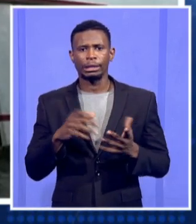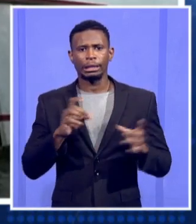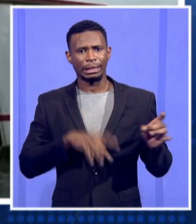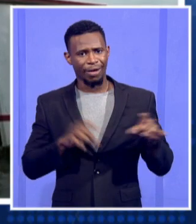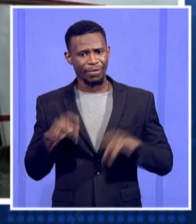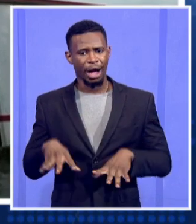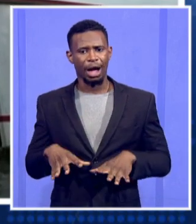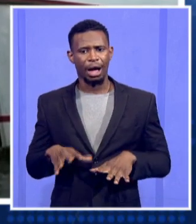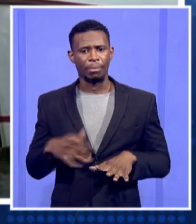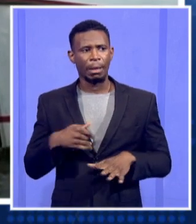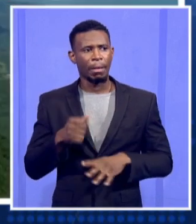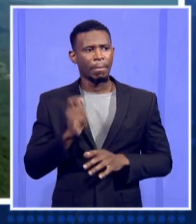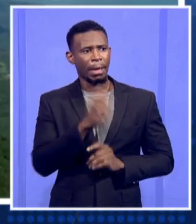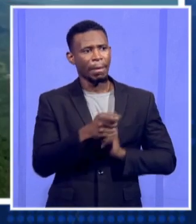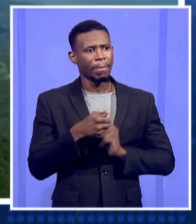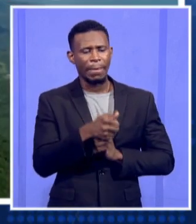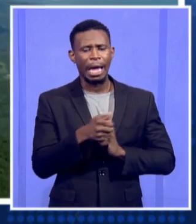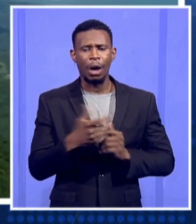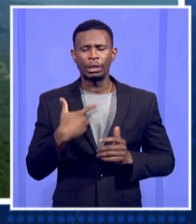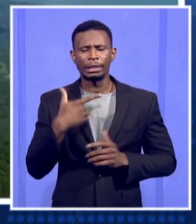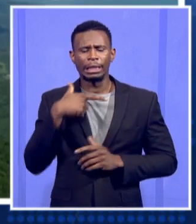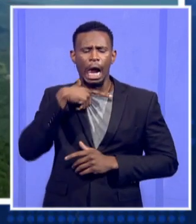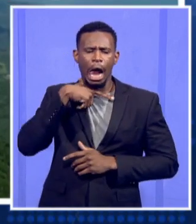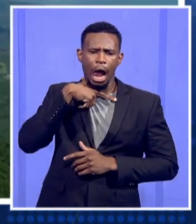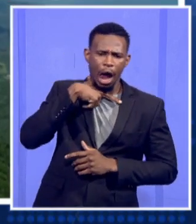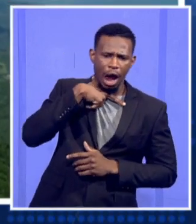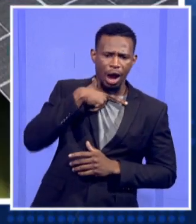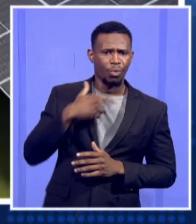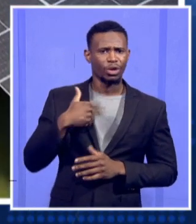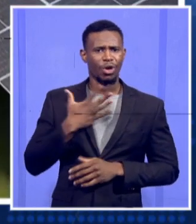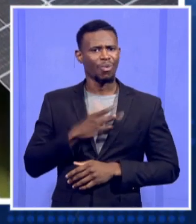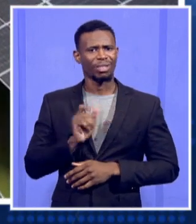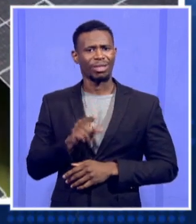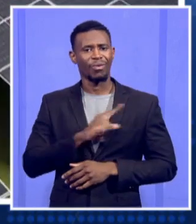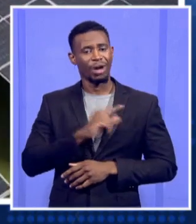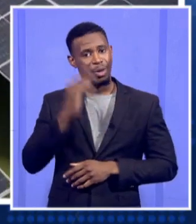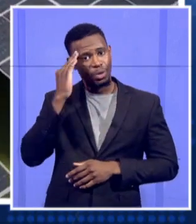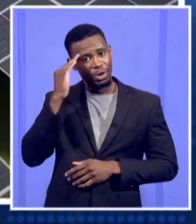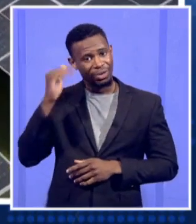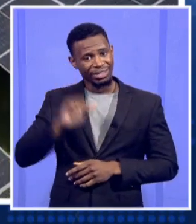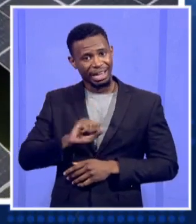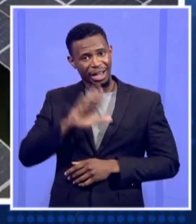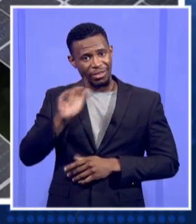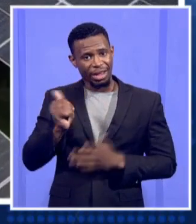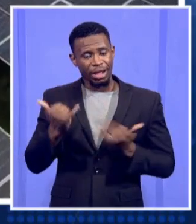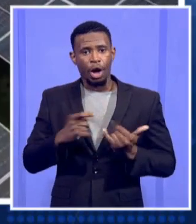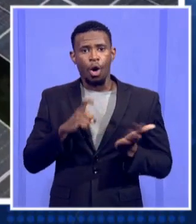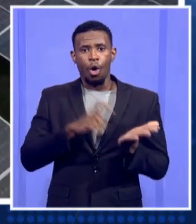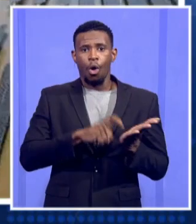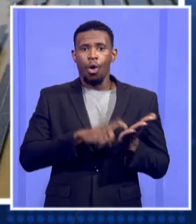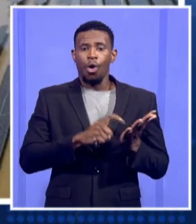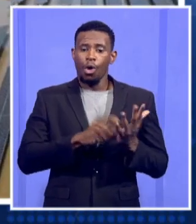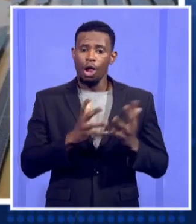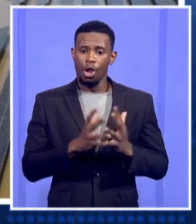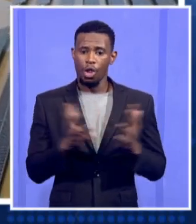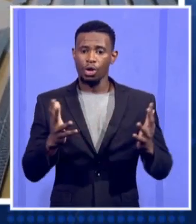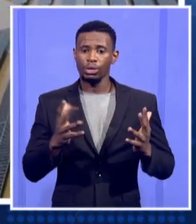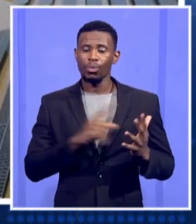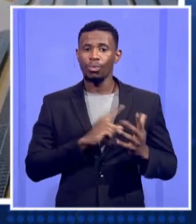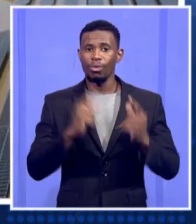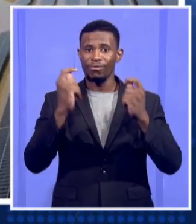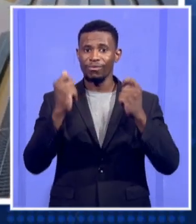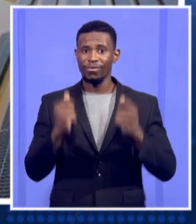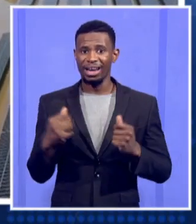is now very indebted, and we had, when the finance minister was addressing the framework for